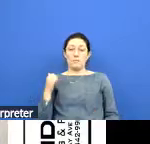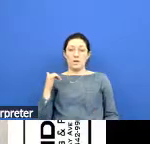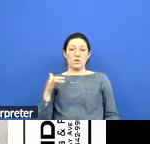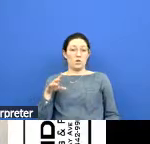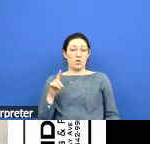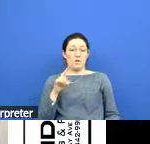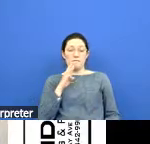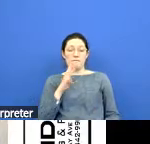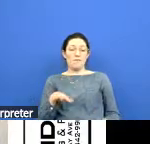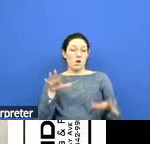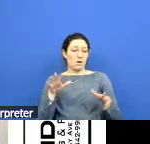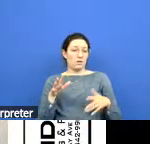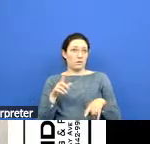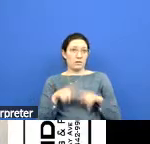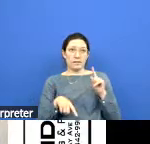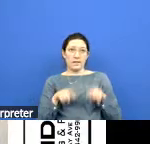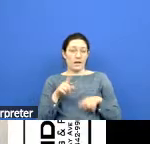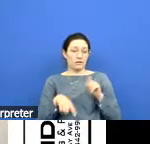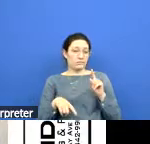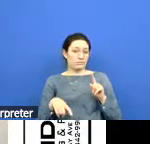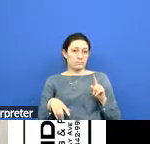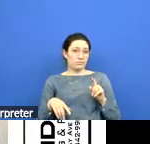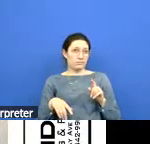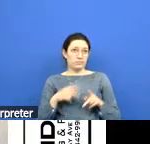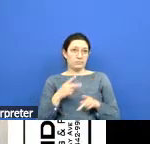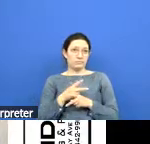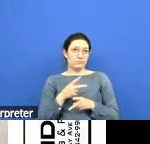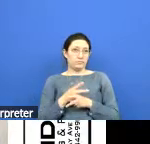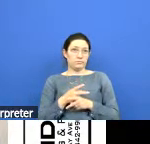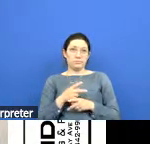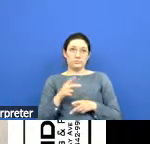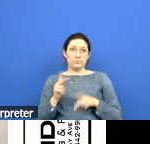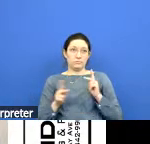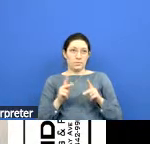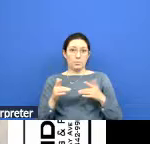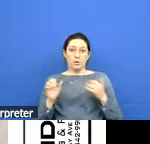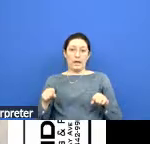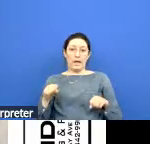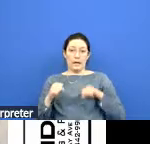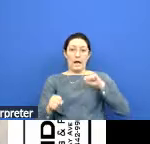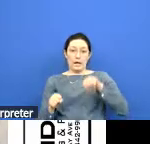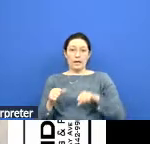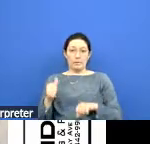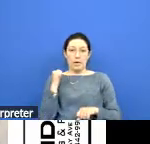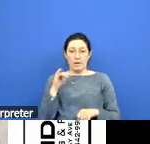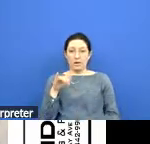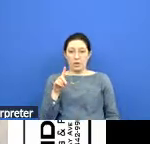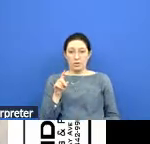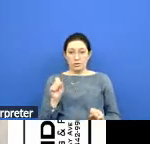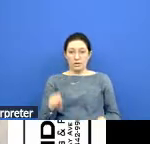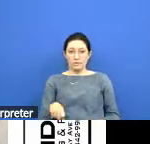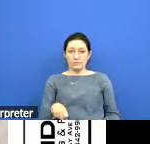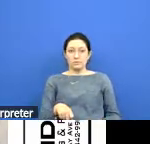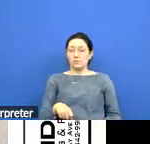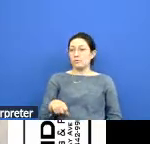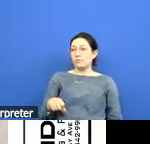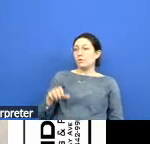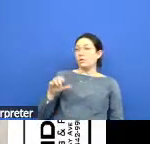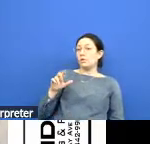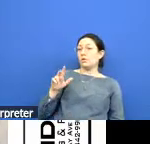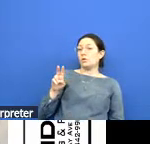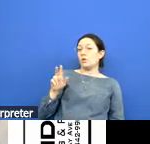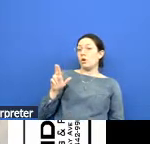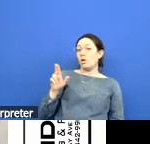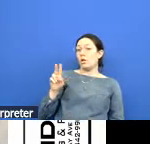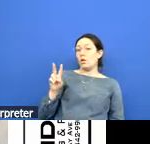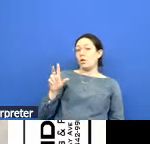culvert floodplain. actually- It had kayakers kayaking in my backyard. The culvert at Castle Road is